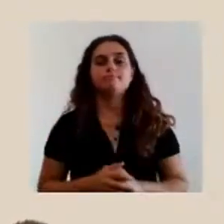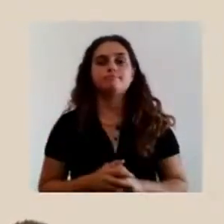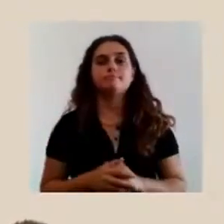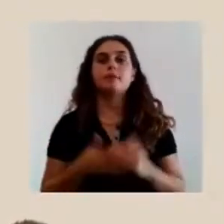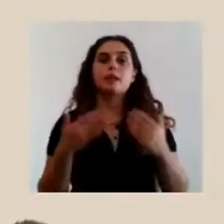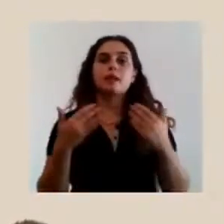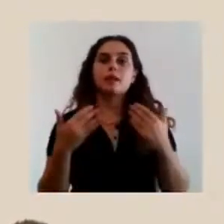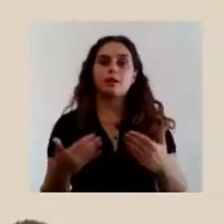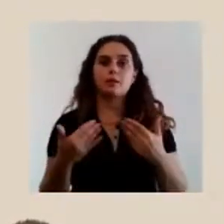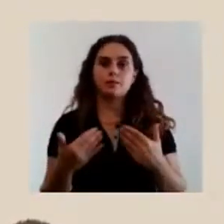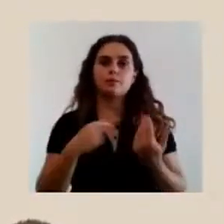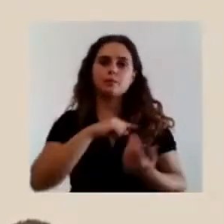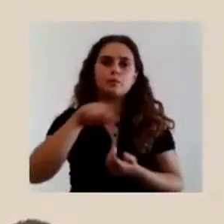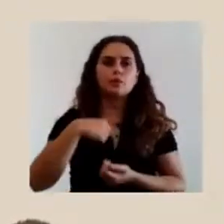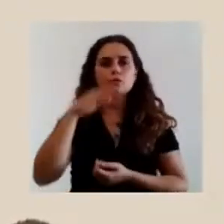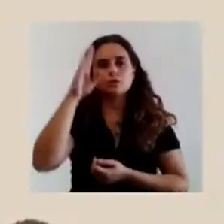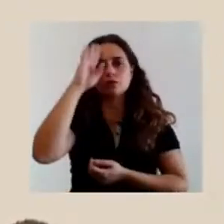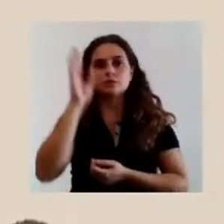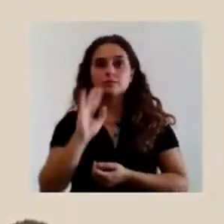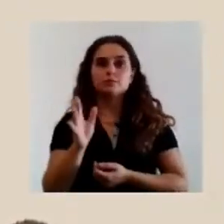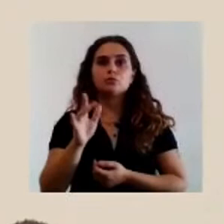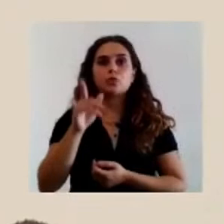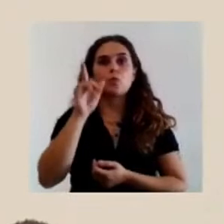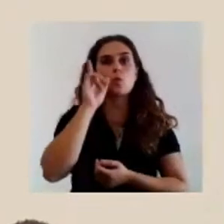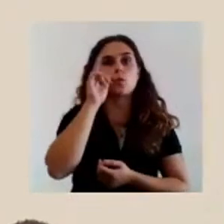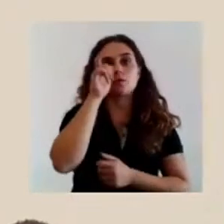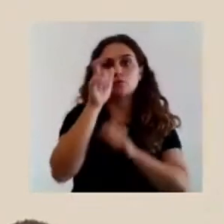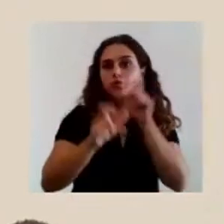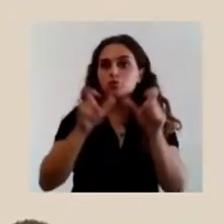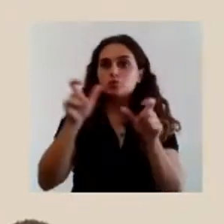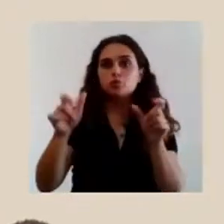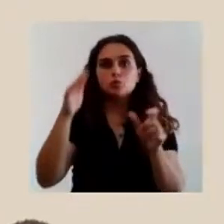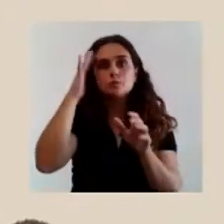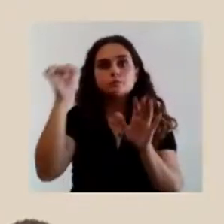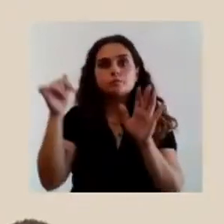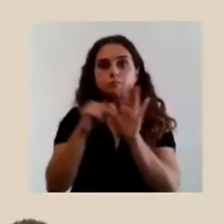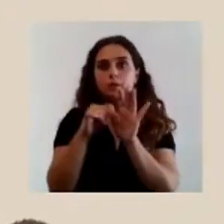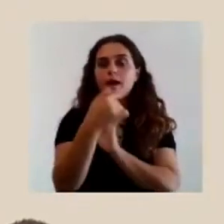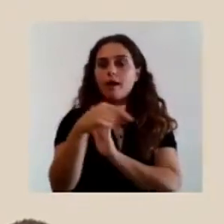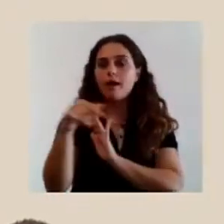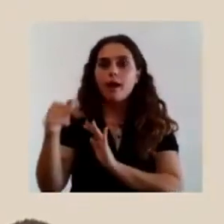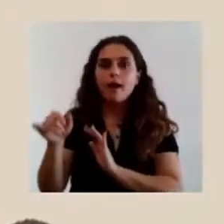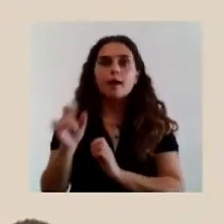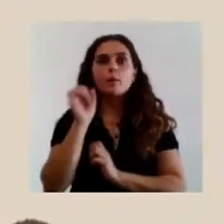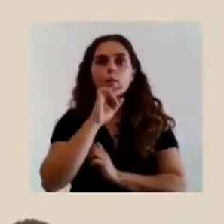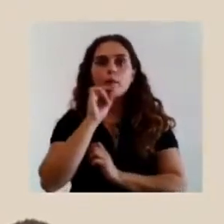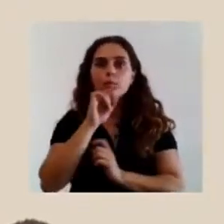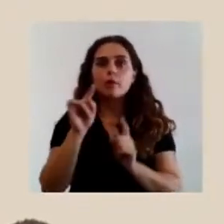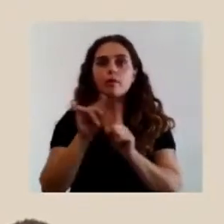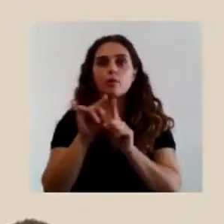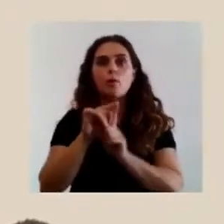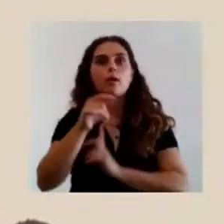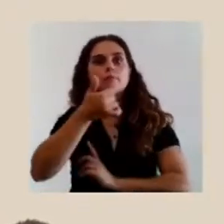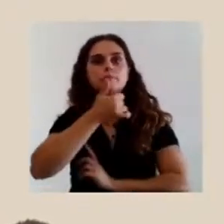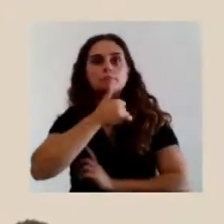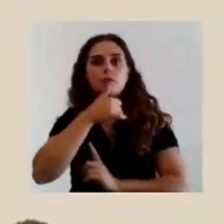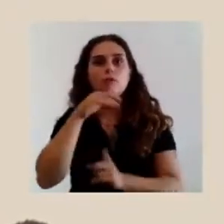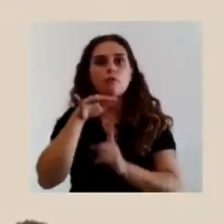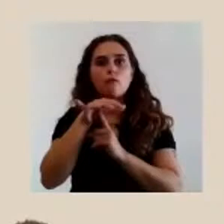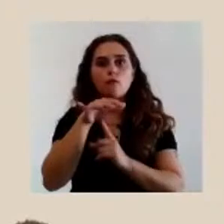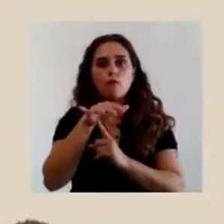Now, we all know that humans are biased, and we also know that these biases can lead to biased decisions and